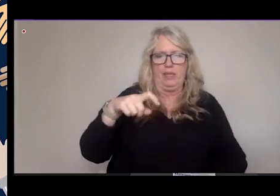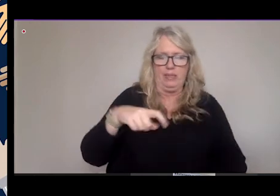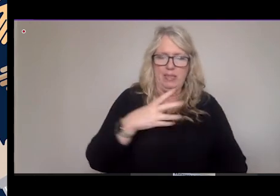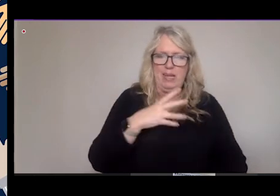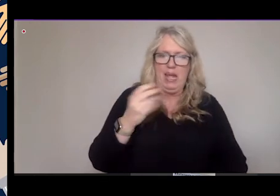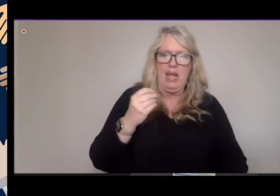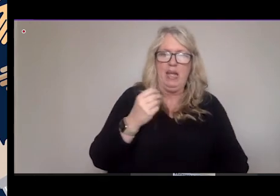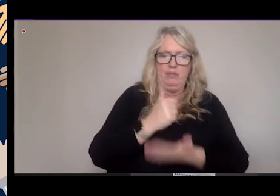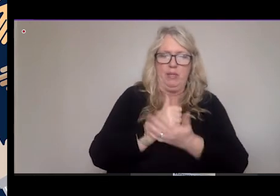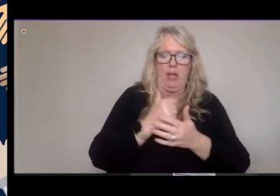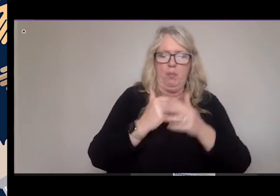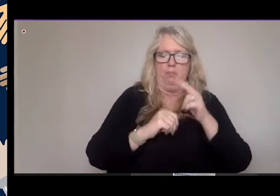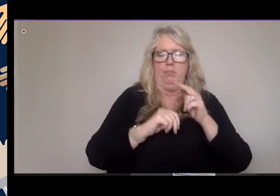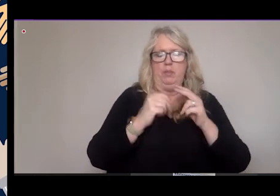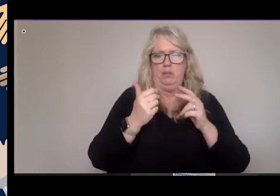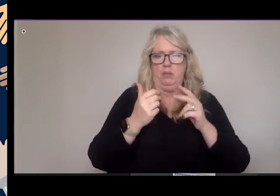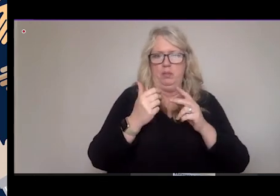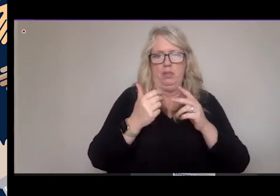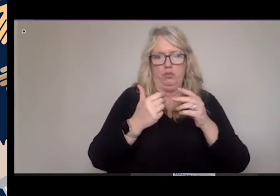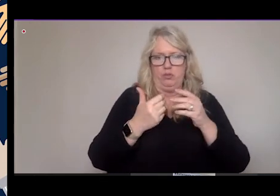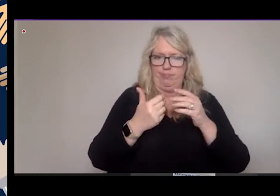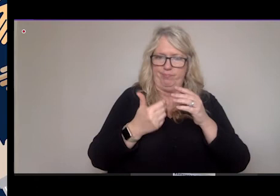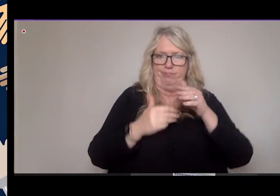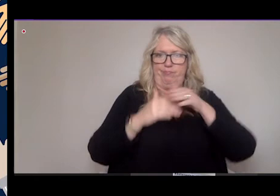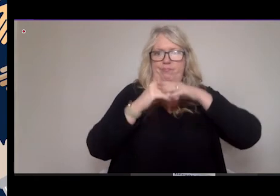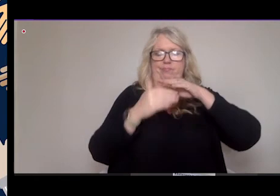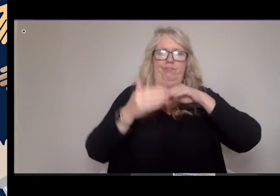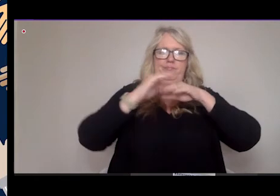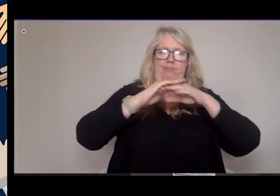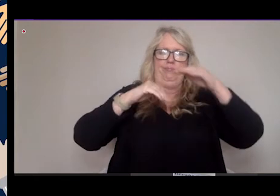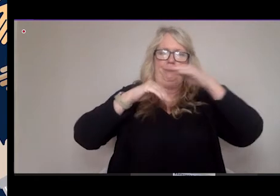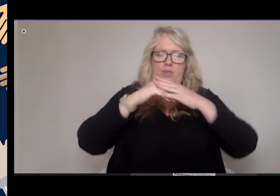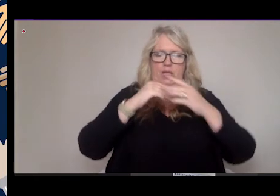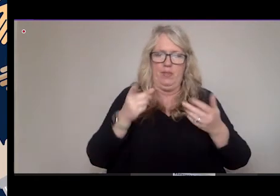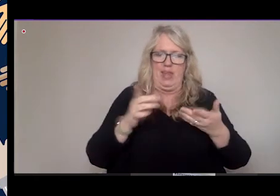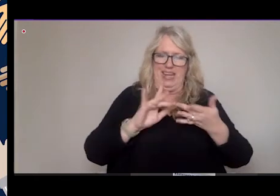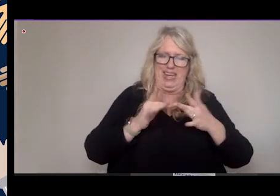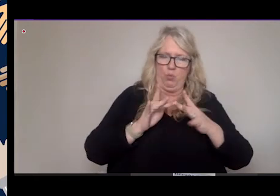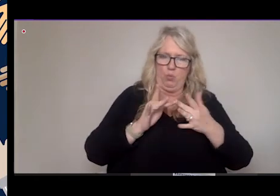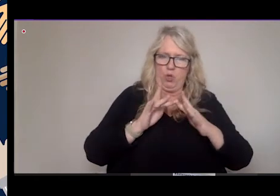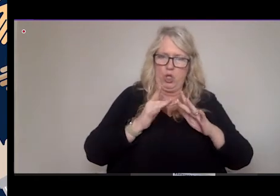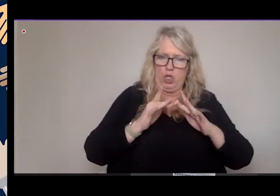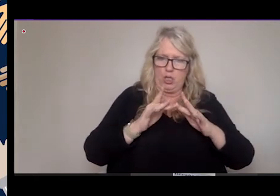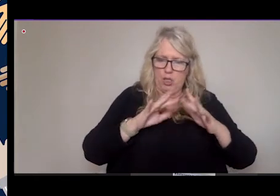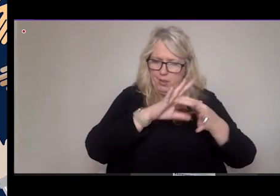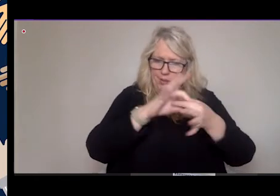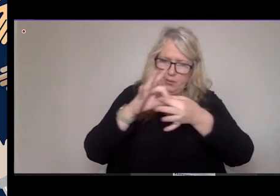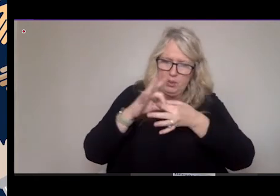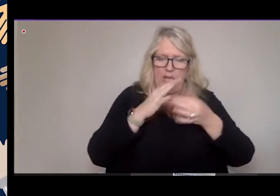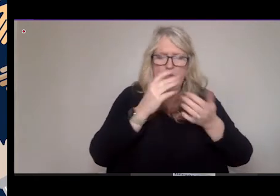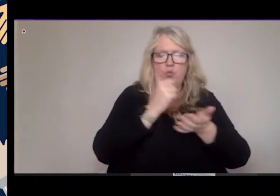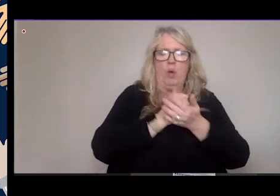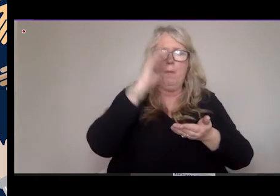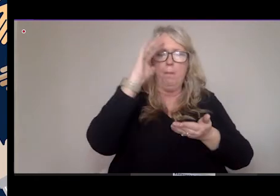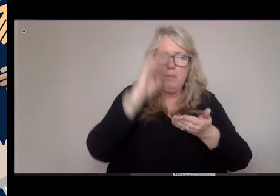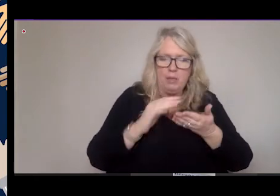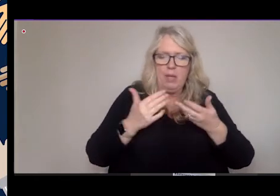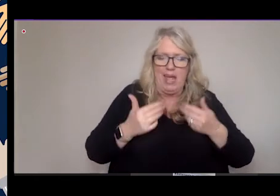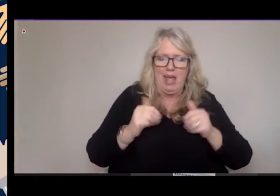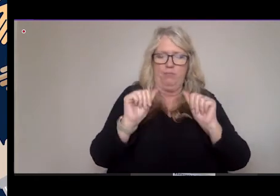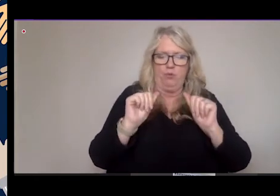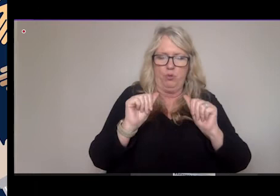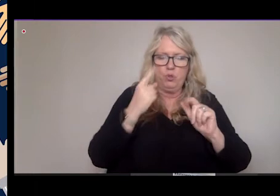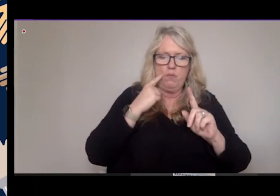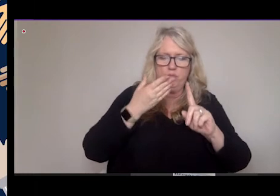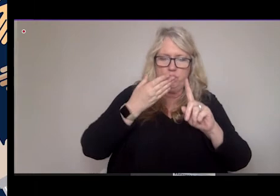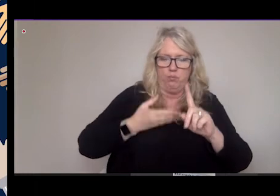or she needs. And it's building an entire network. It's organizing that network in a way that